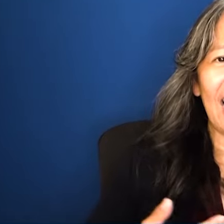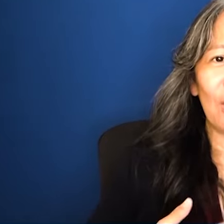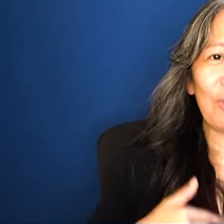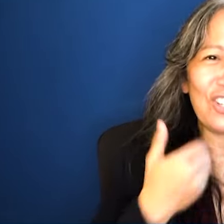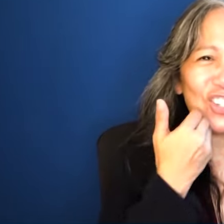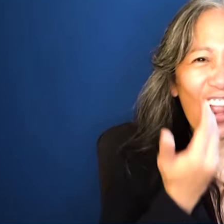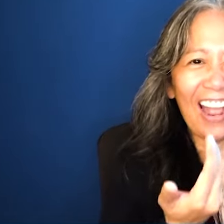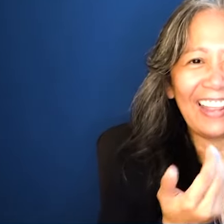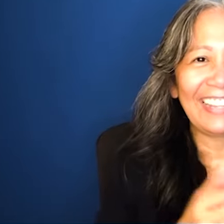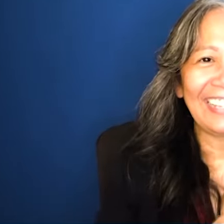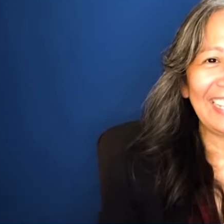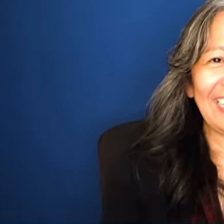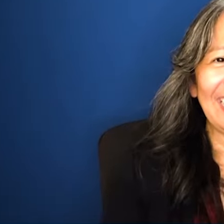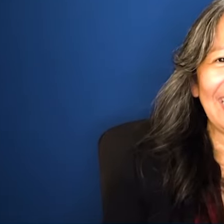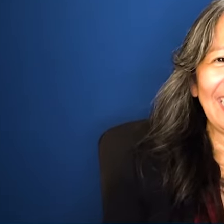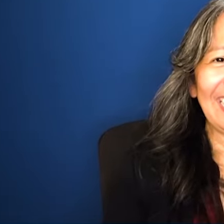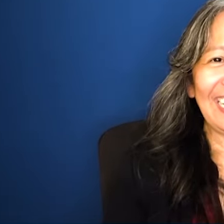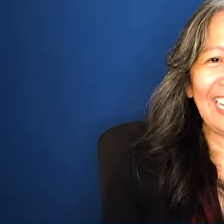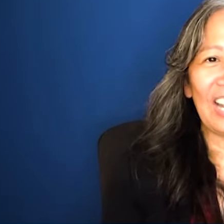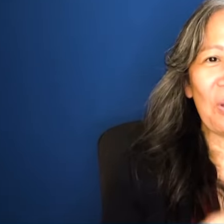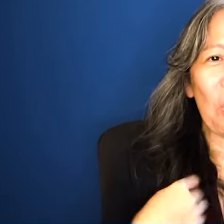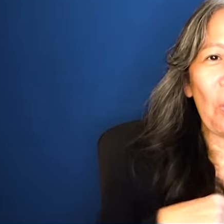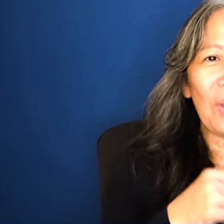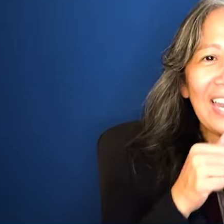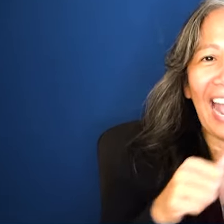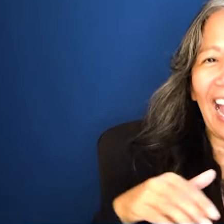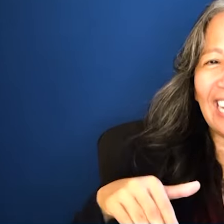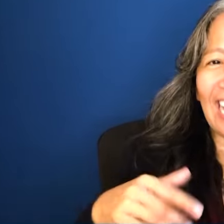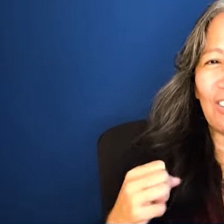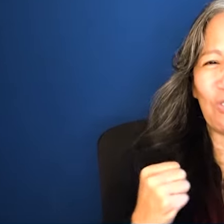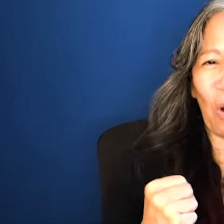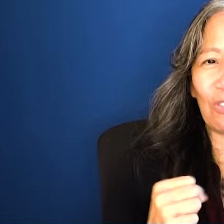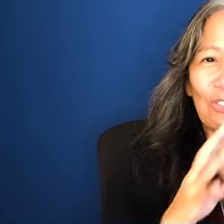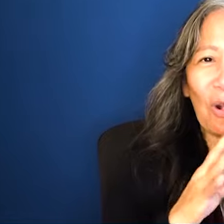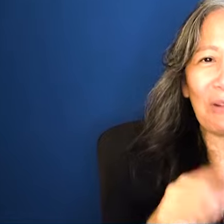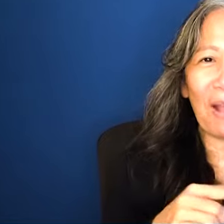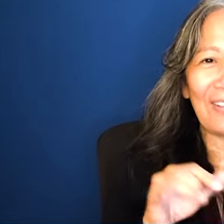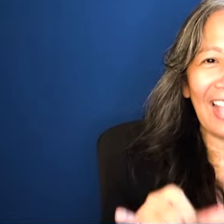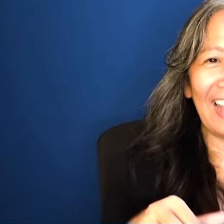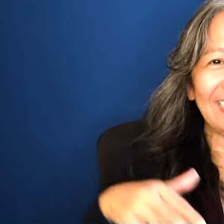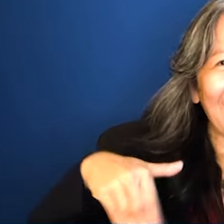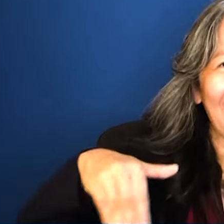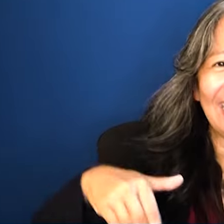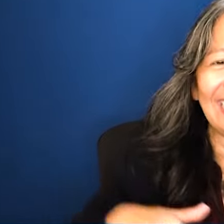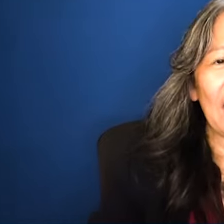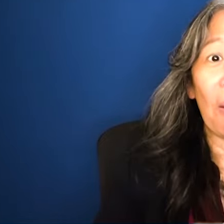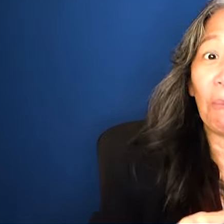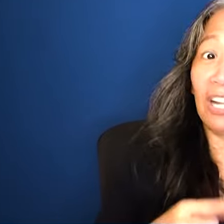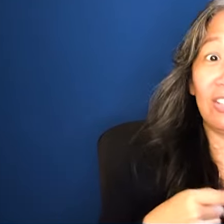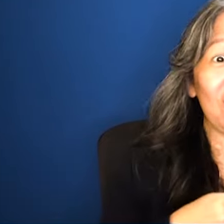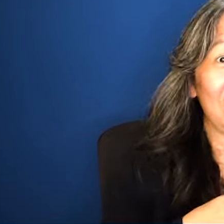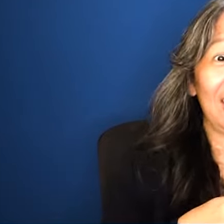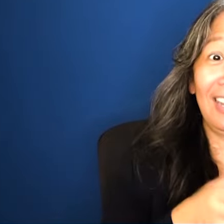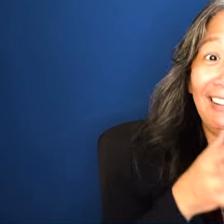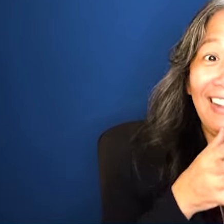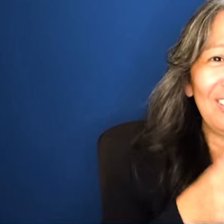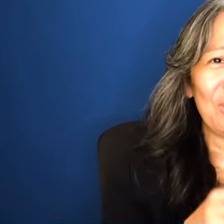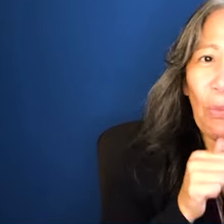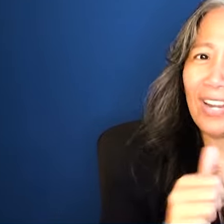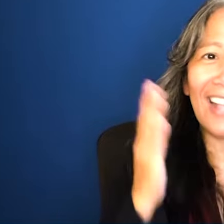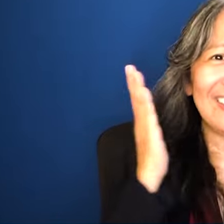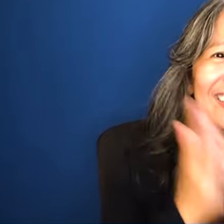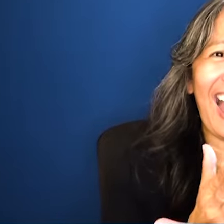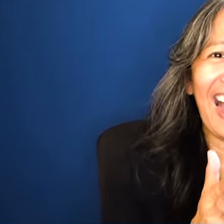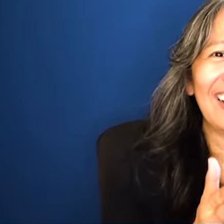were young, we're shy, you know, we're not yet that strong to talk about that. And but she